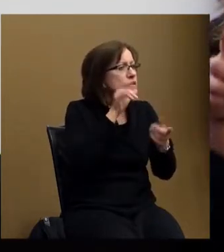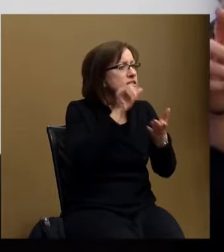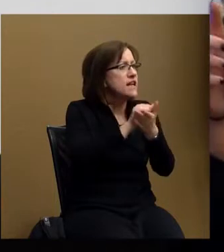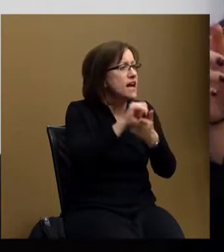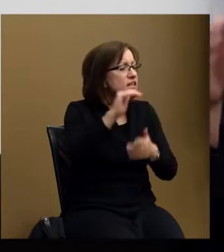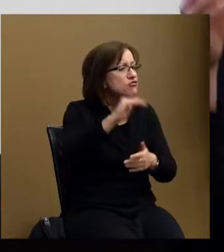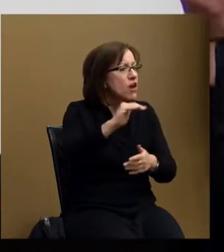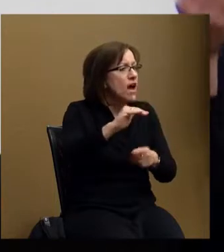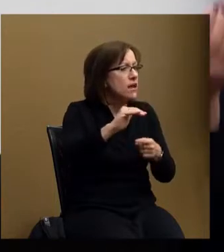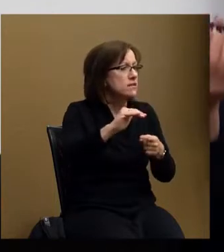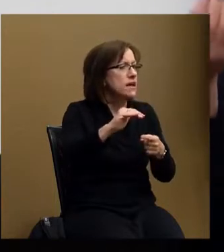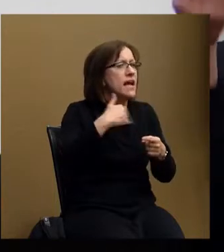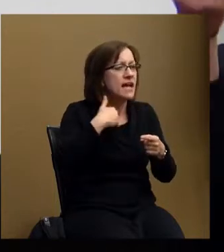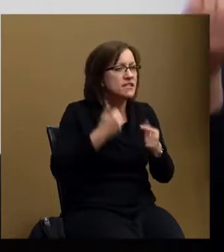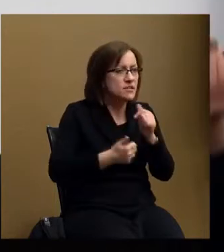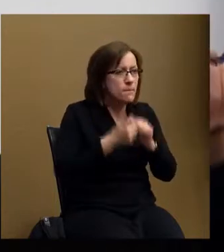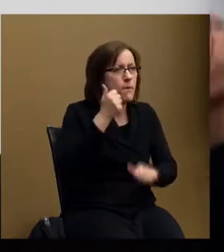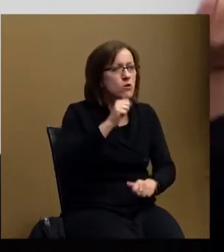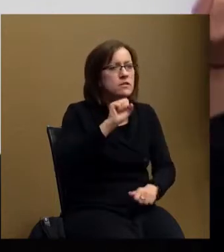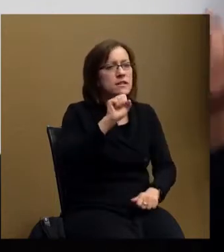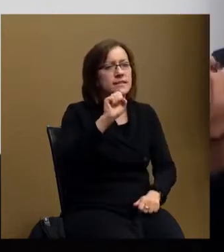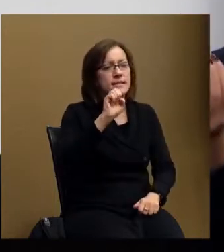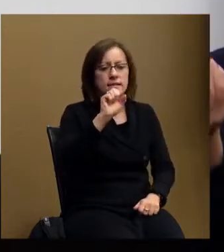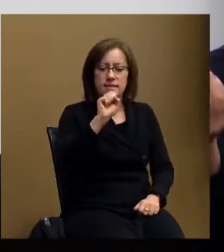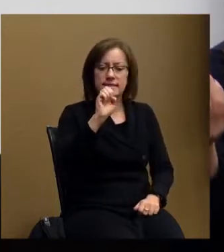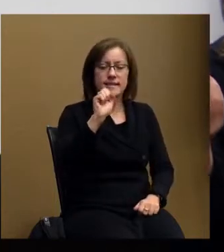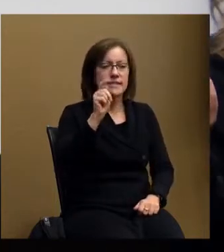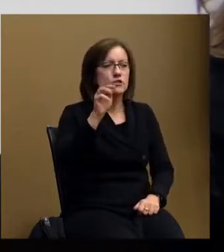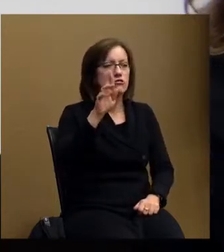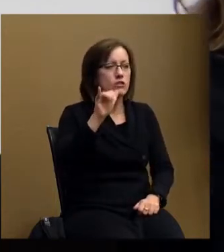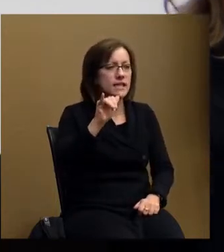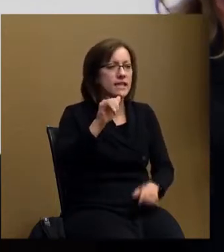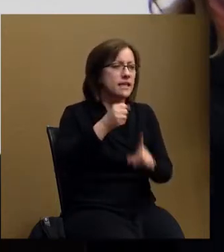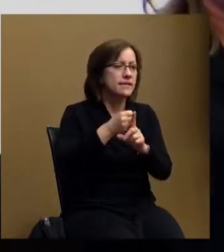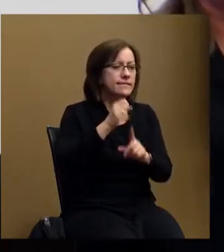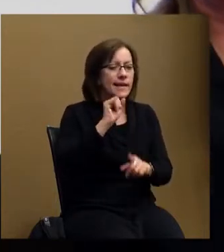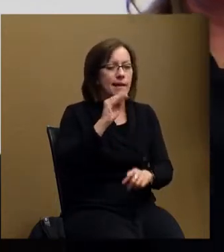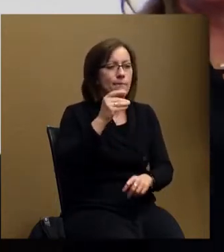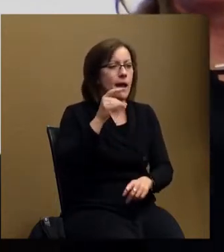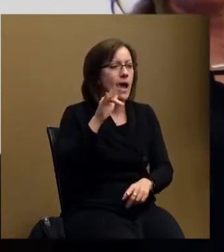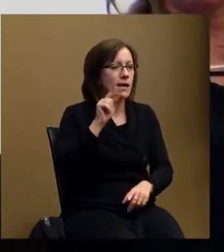would be that has the most sensory impact.